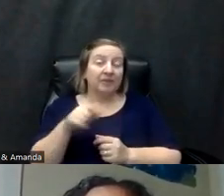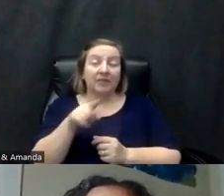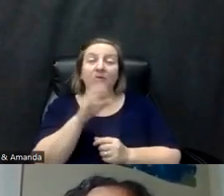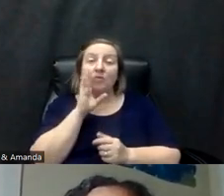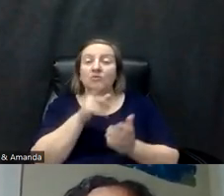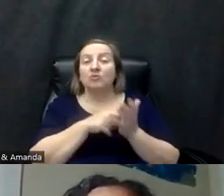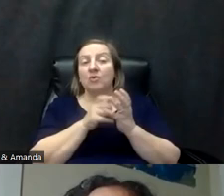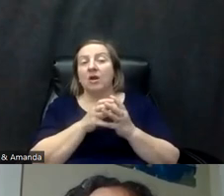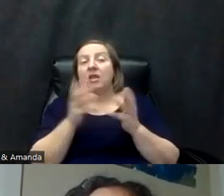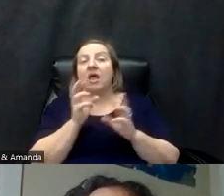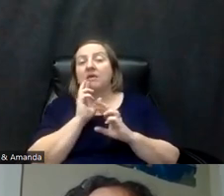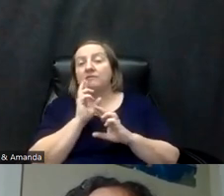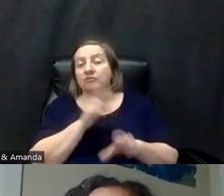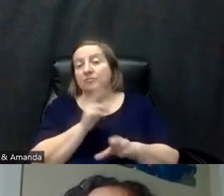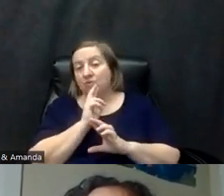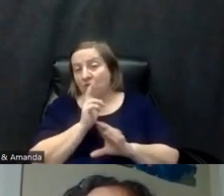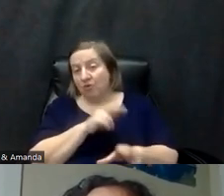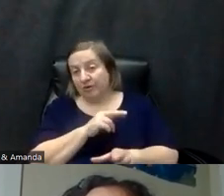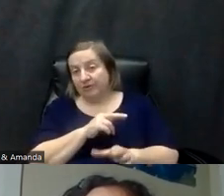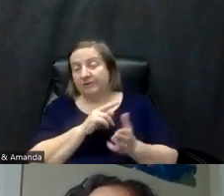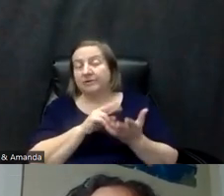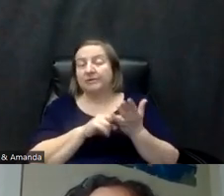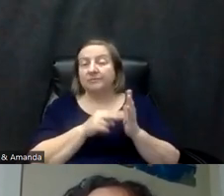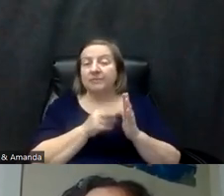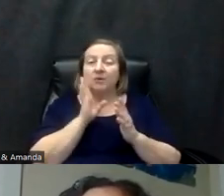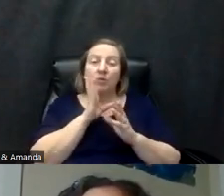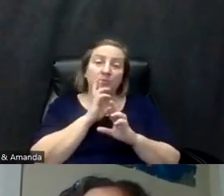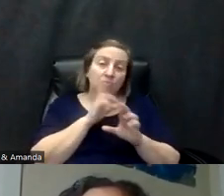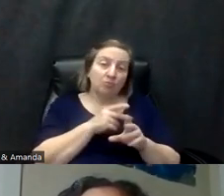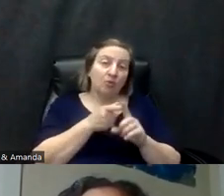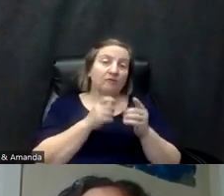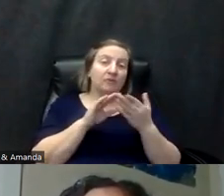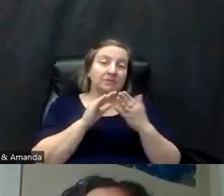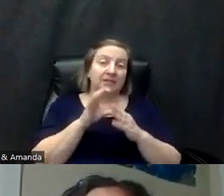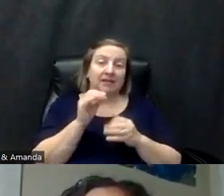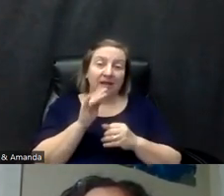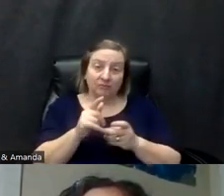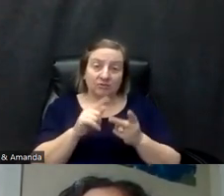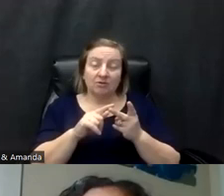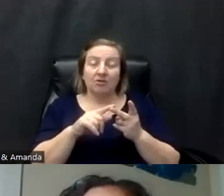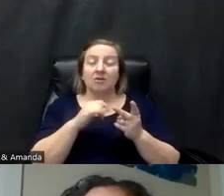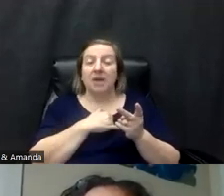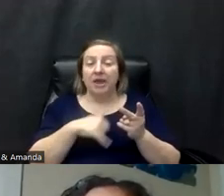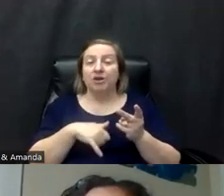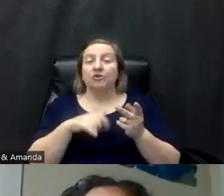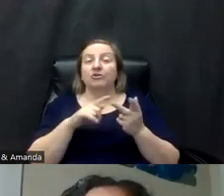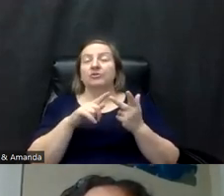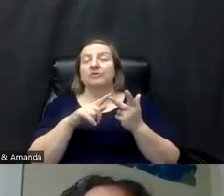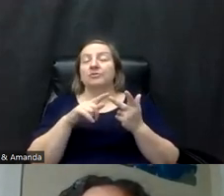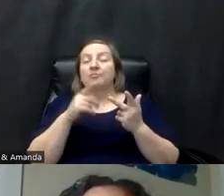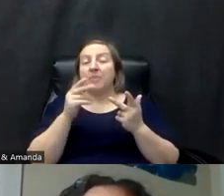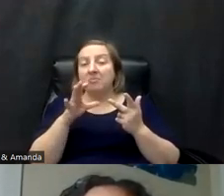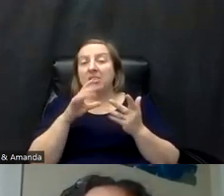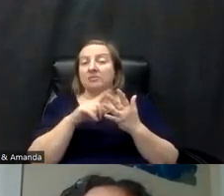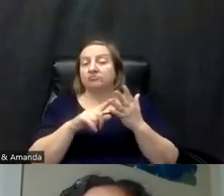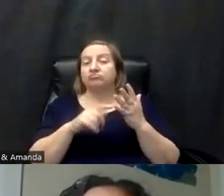requiring a lot of reporting. So there's going to be reports from the city council, from the mayor, from the public, and there's going to be